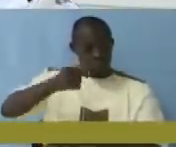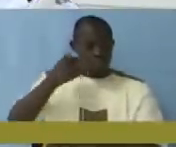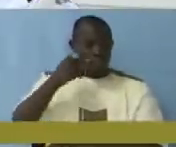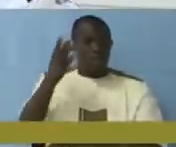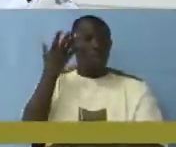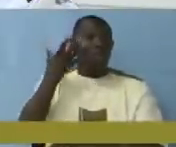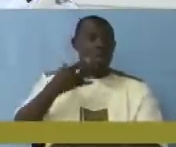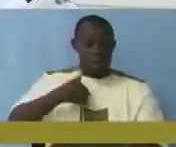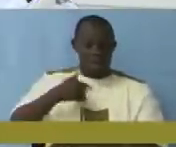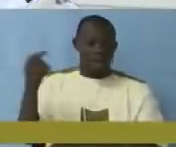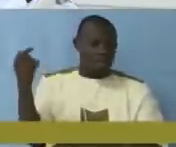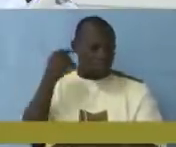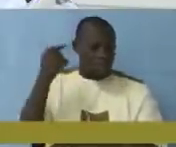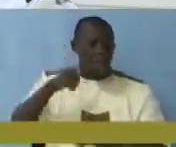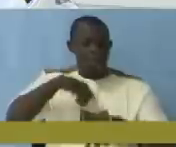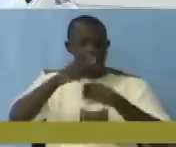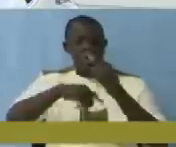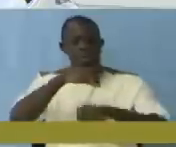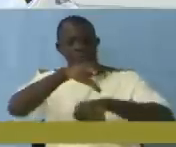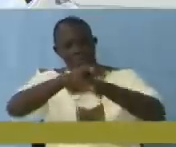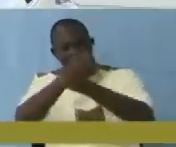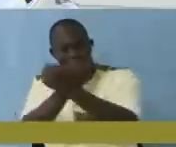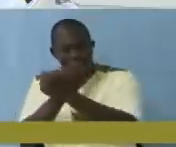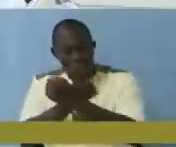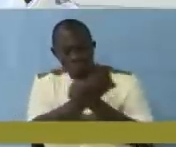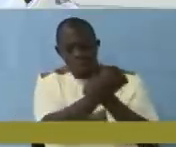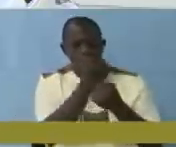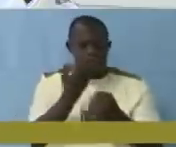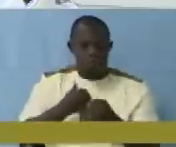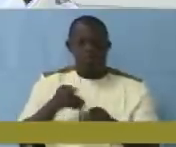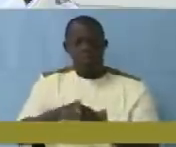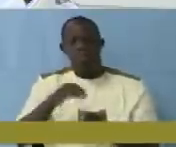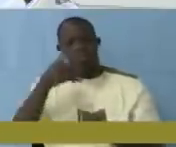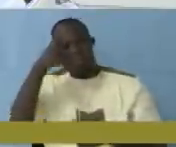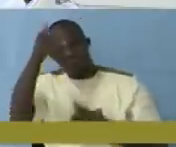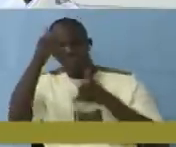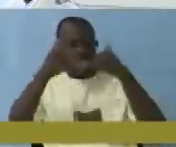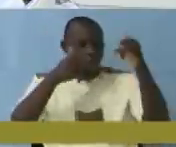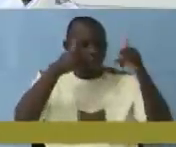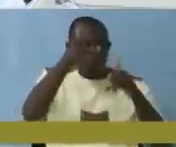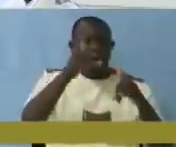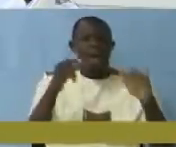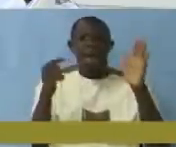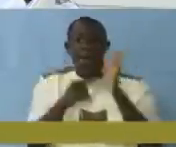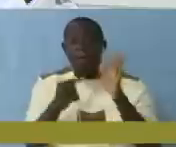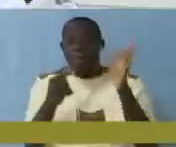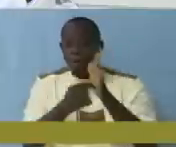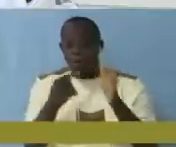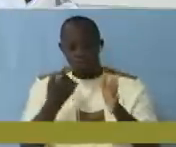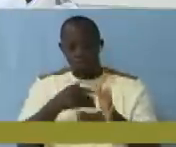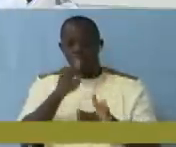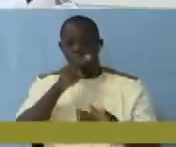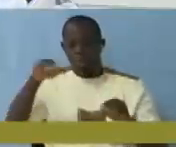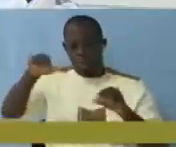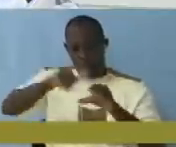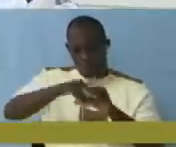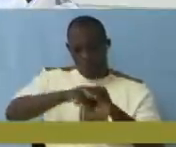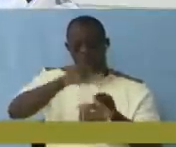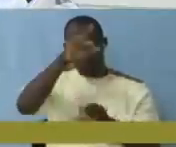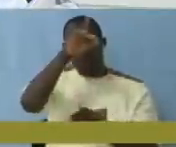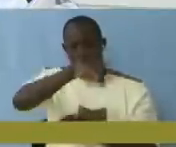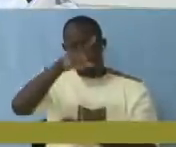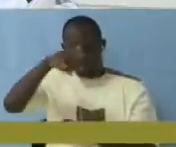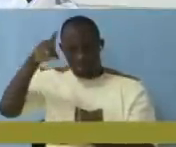I call prominent people I know within the PPP party and live today. Many along the